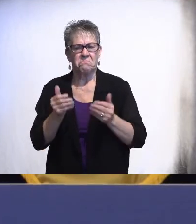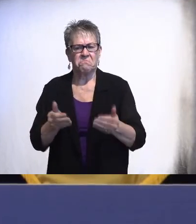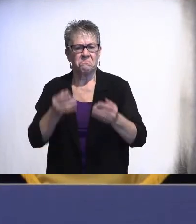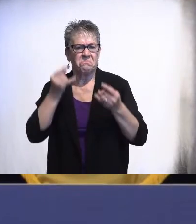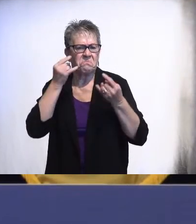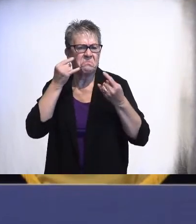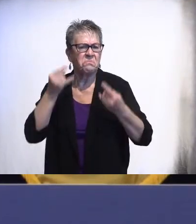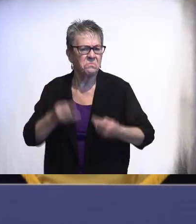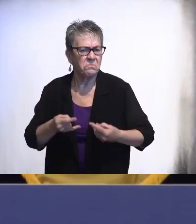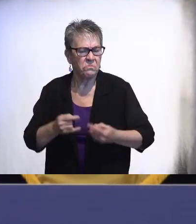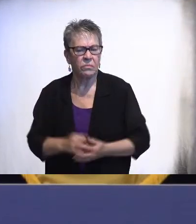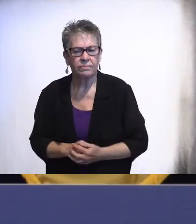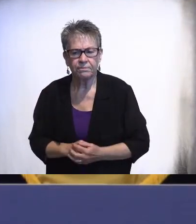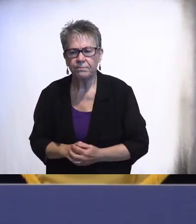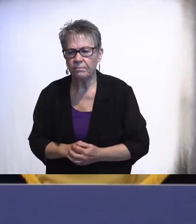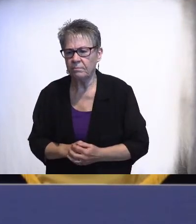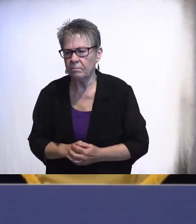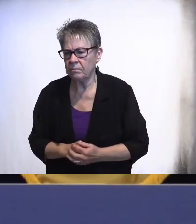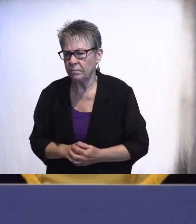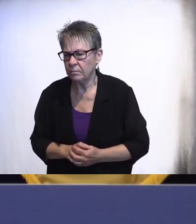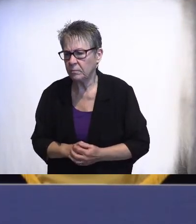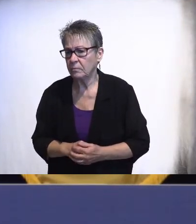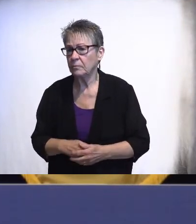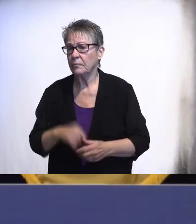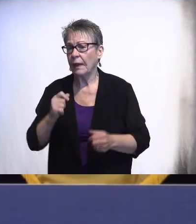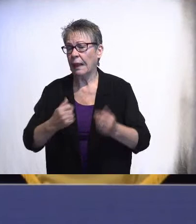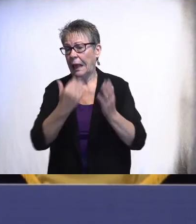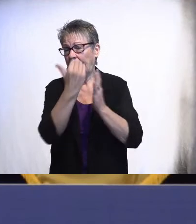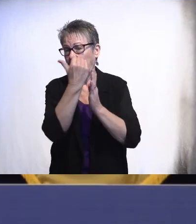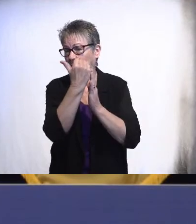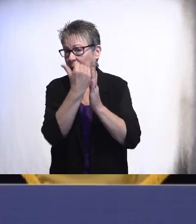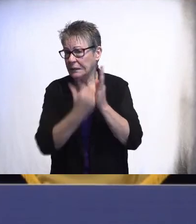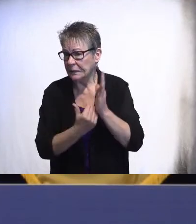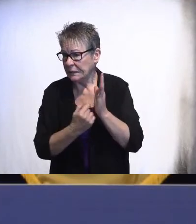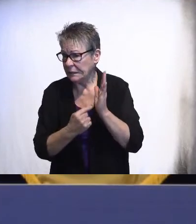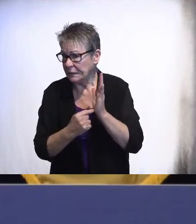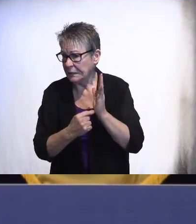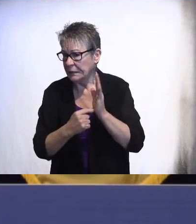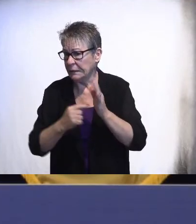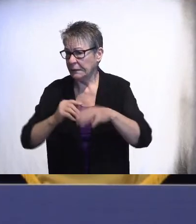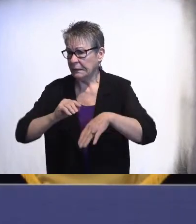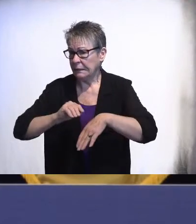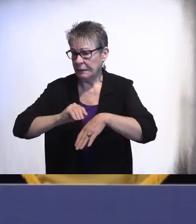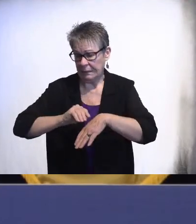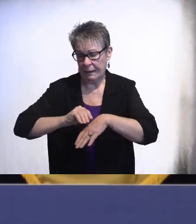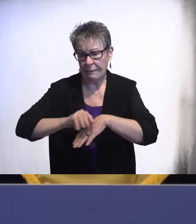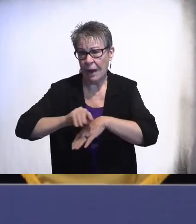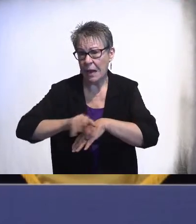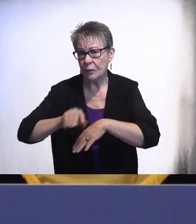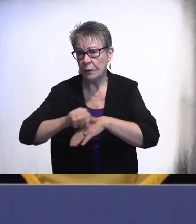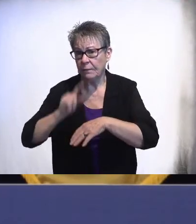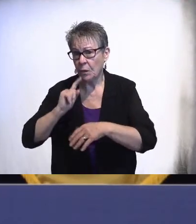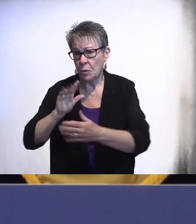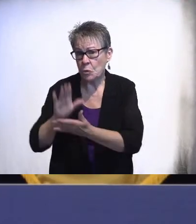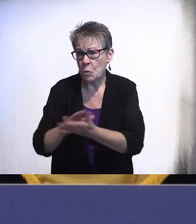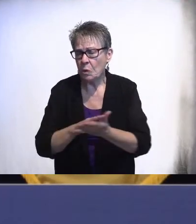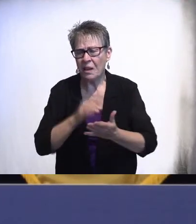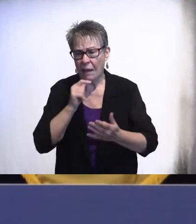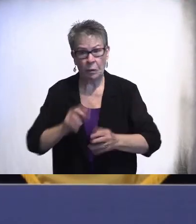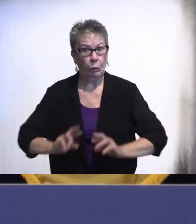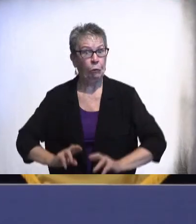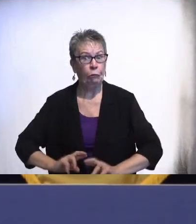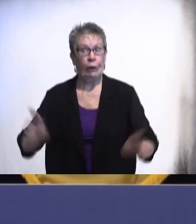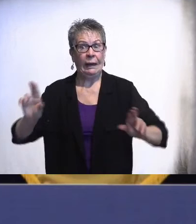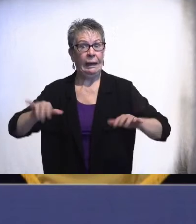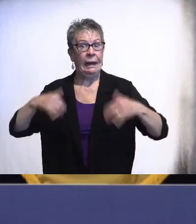time on the clock and there's no reason that we have to have it ready for now. Judy has the luxury with Ed and team to be able to